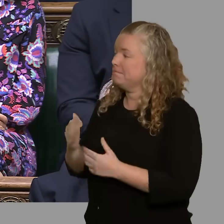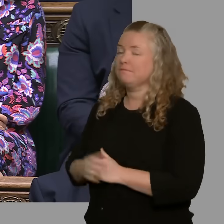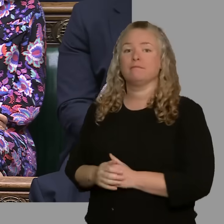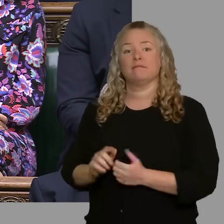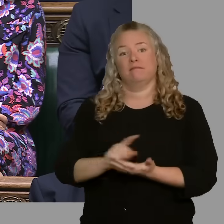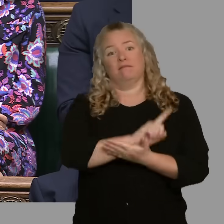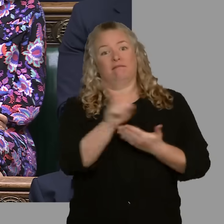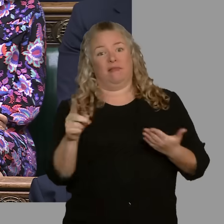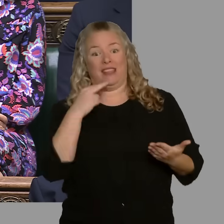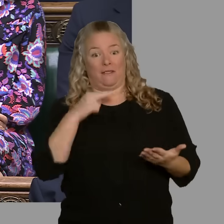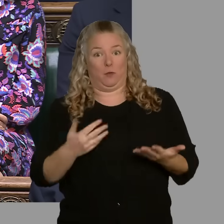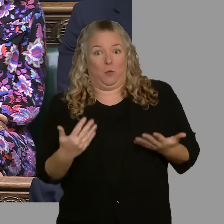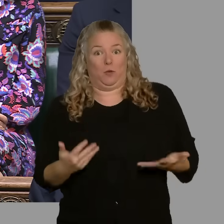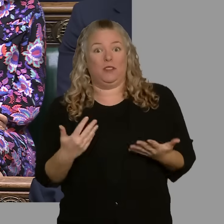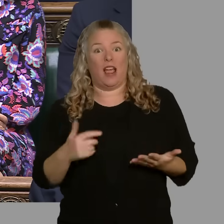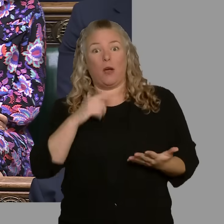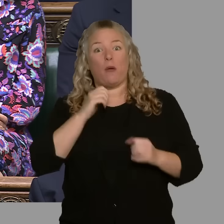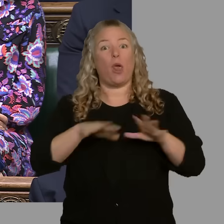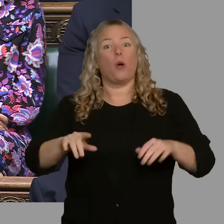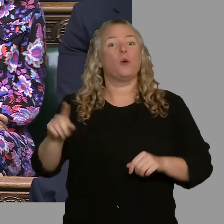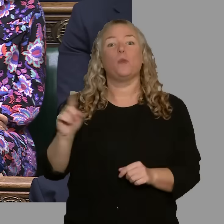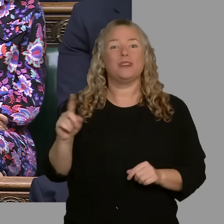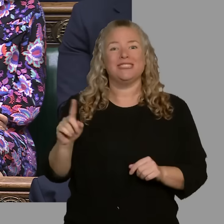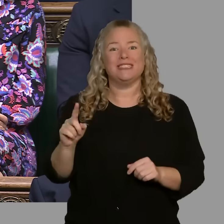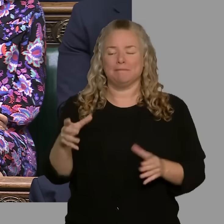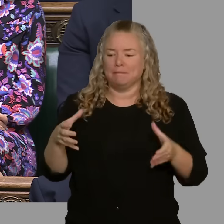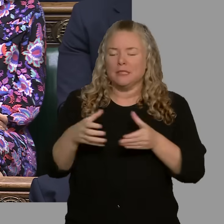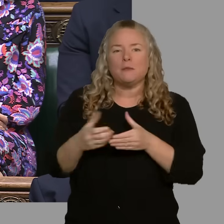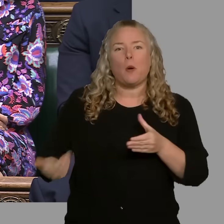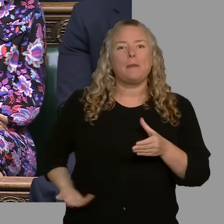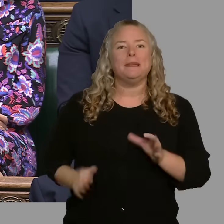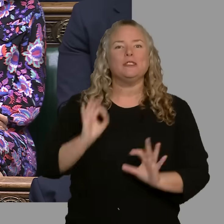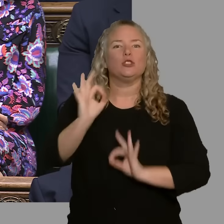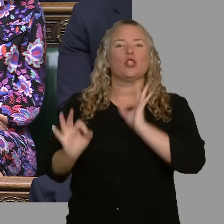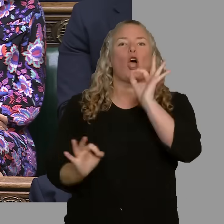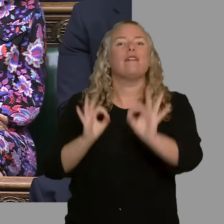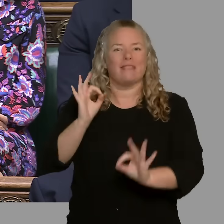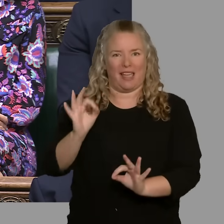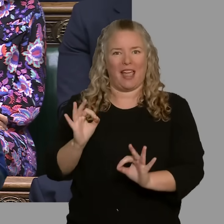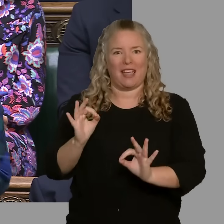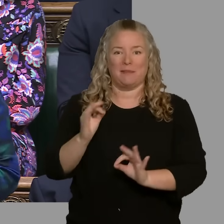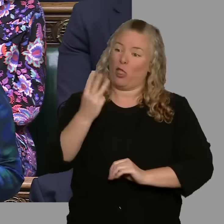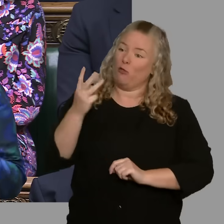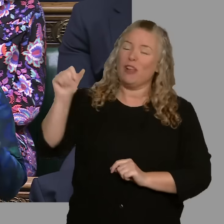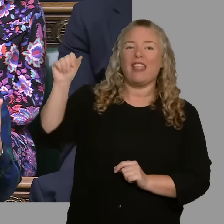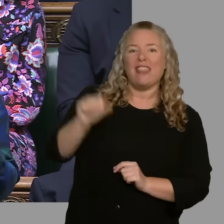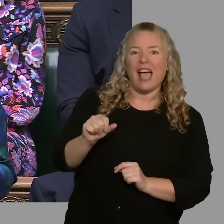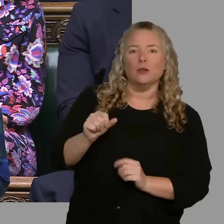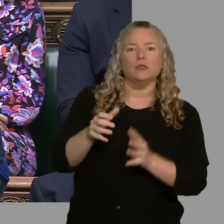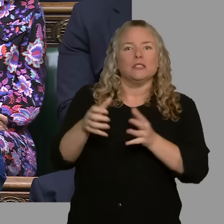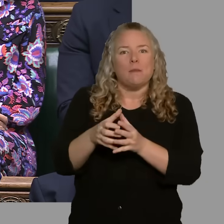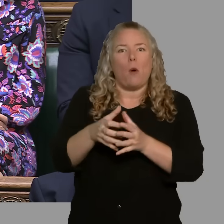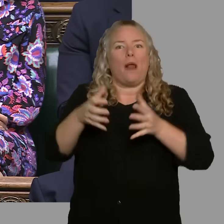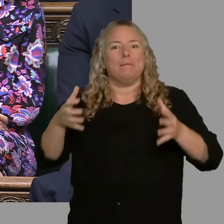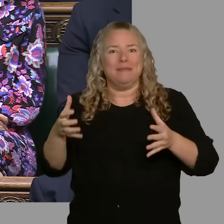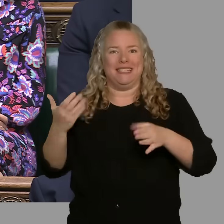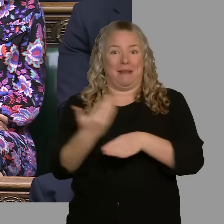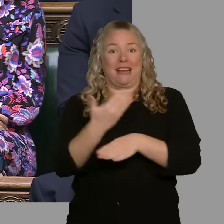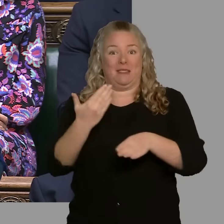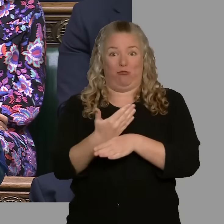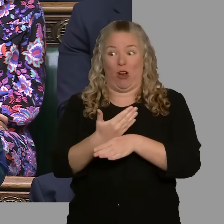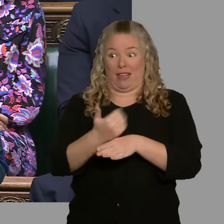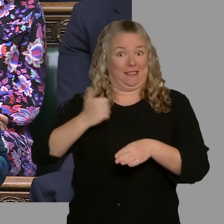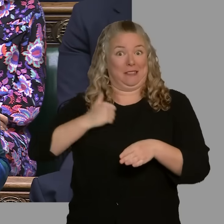say about what it's like to run a business under a Labour government and what their concerns are ahead of the budget. However, Mr. Speaker, I want to give the right honourable gentleman